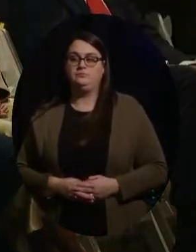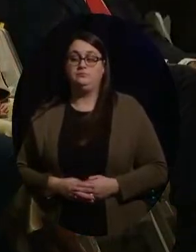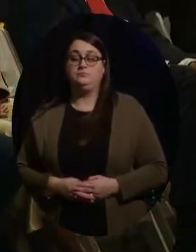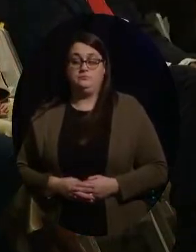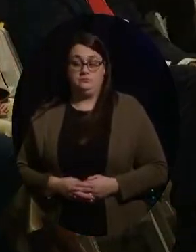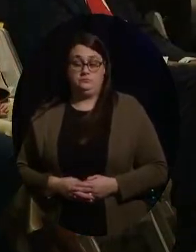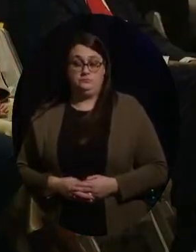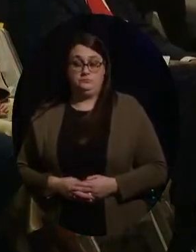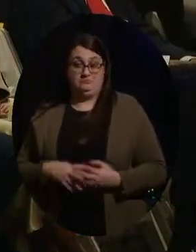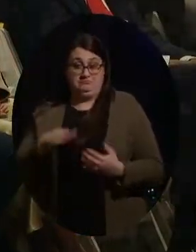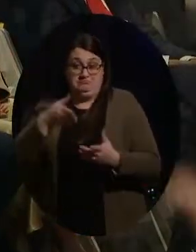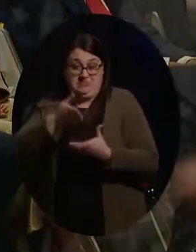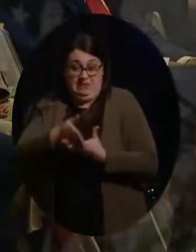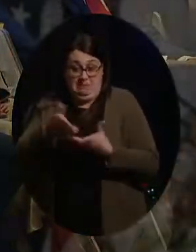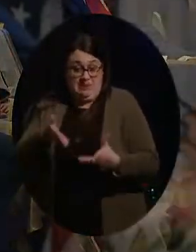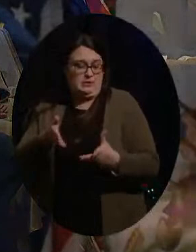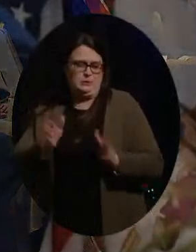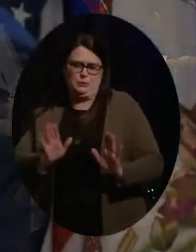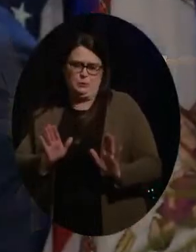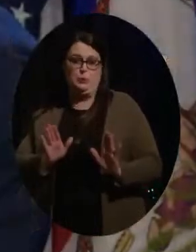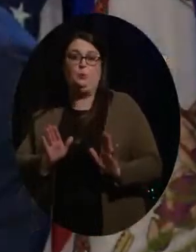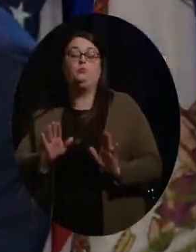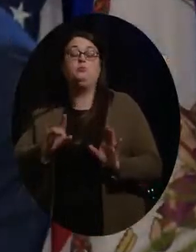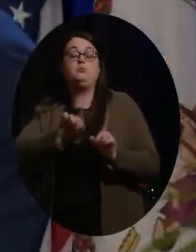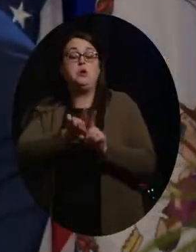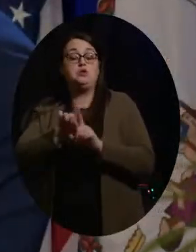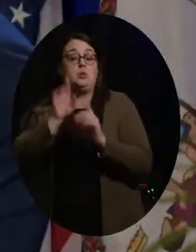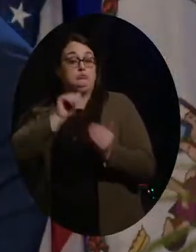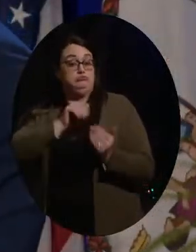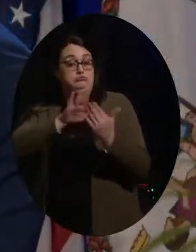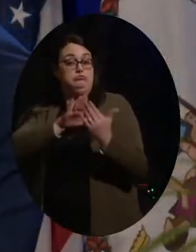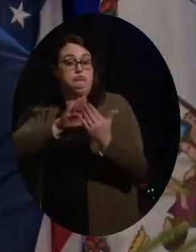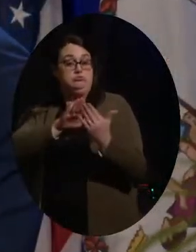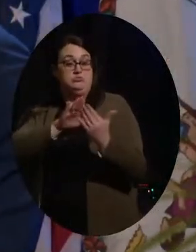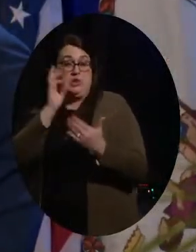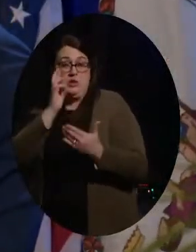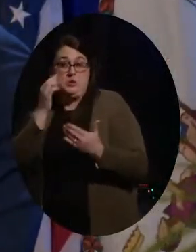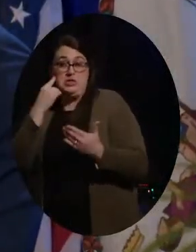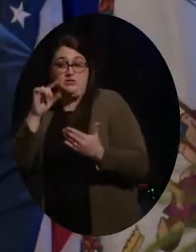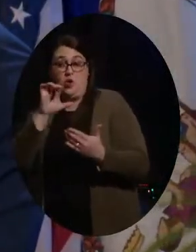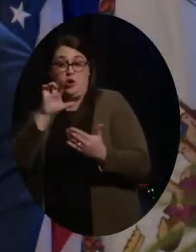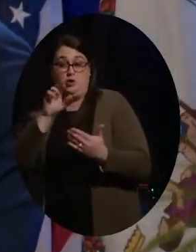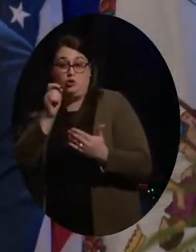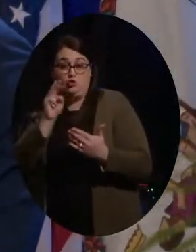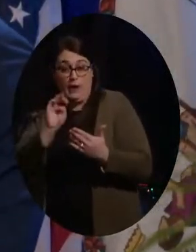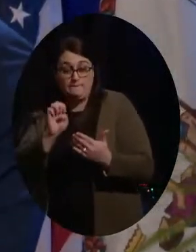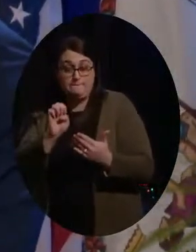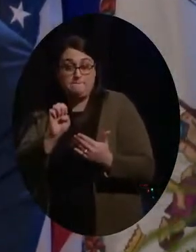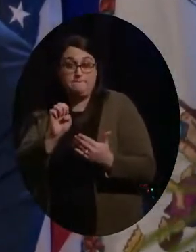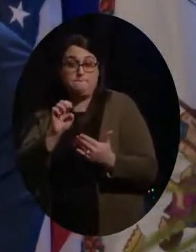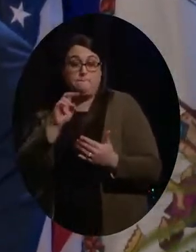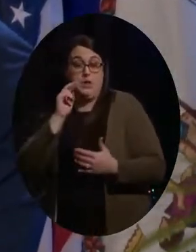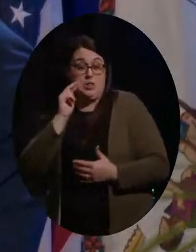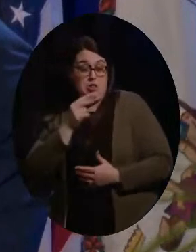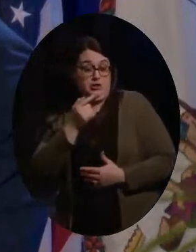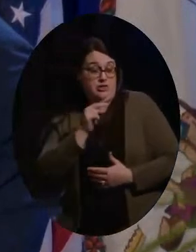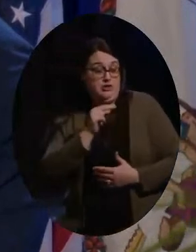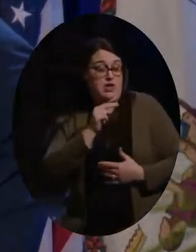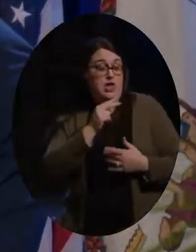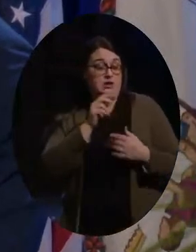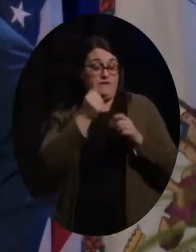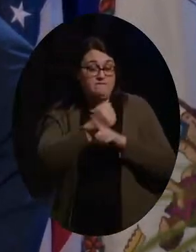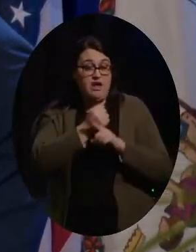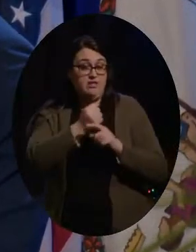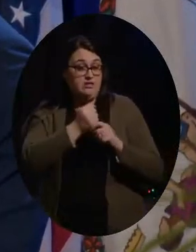But we aren't stopping there. We're also addressing the root causes of crime. Take our gun violence prevention